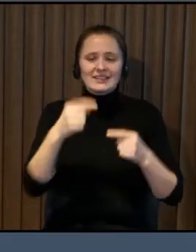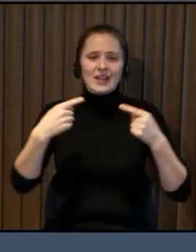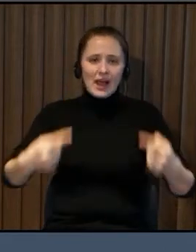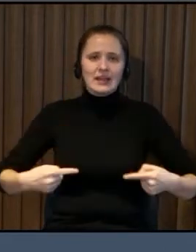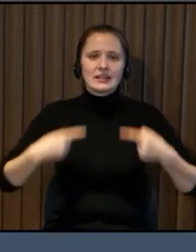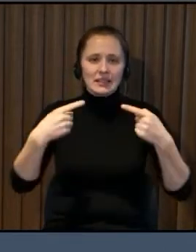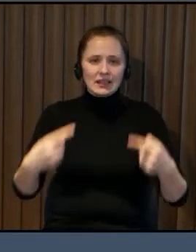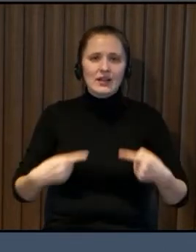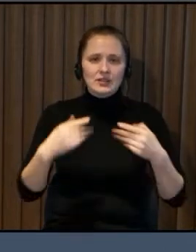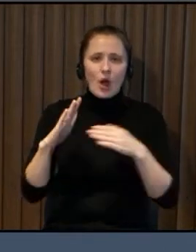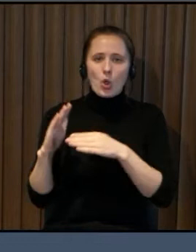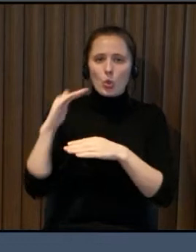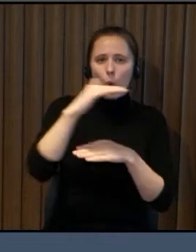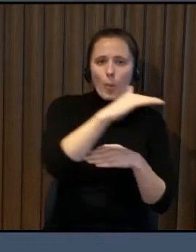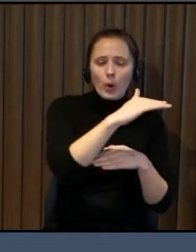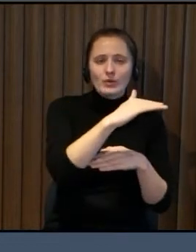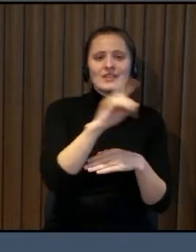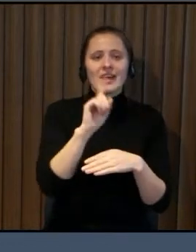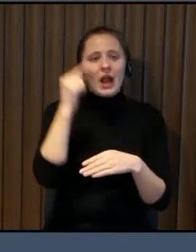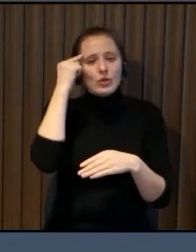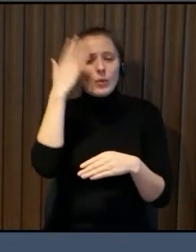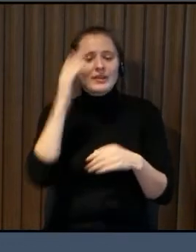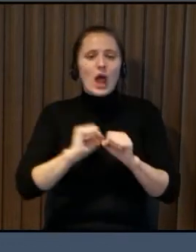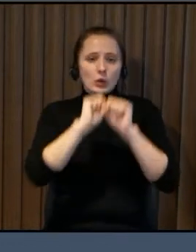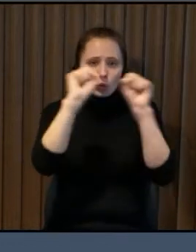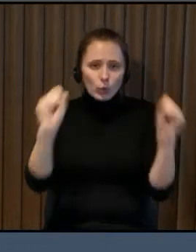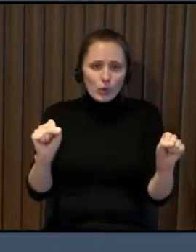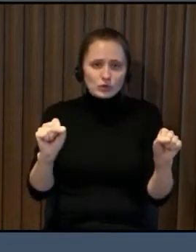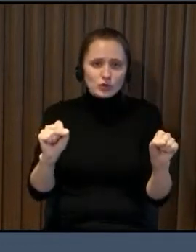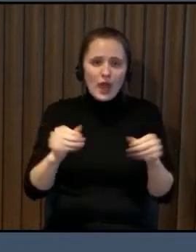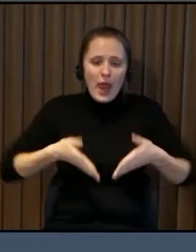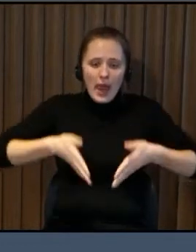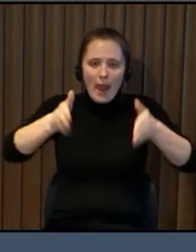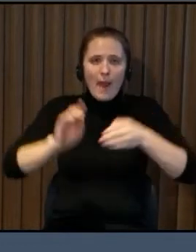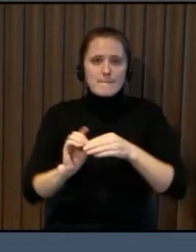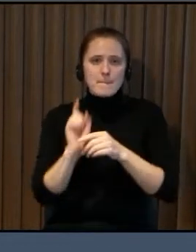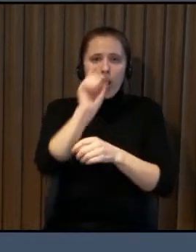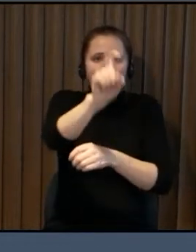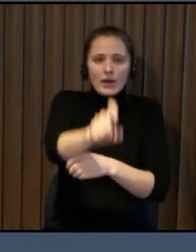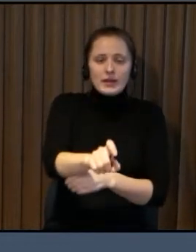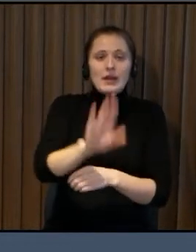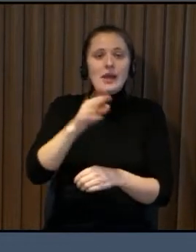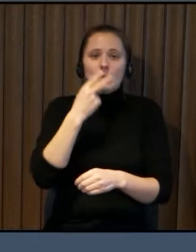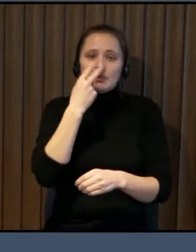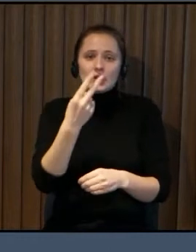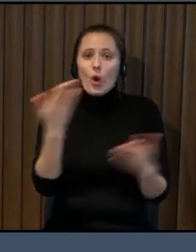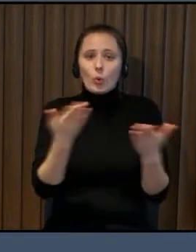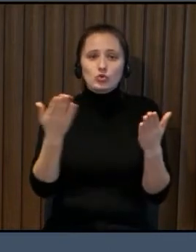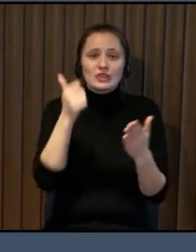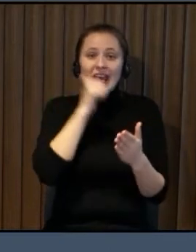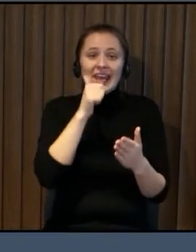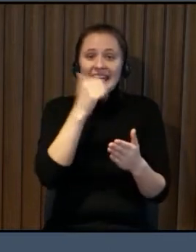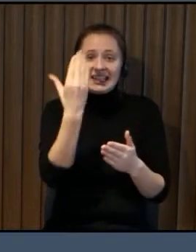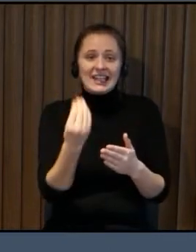ramps, for people with wheelchairs, this is intended for them to be able to cross the street